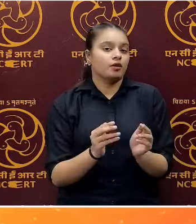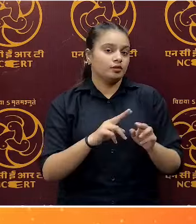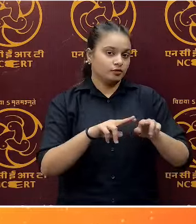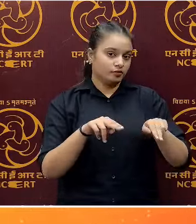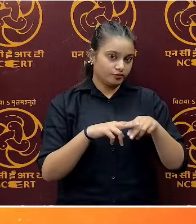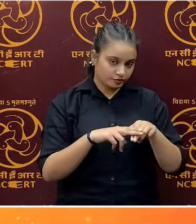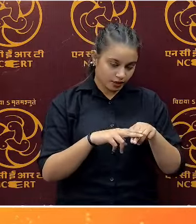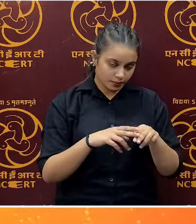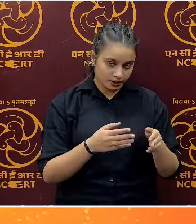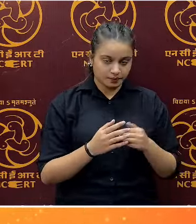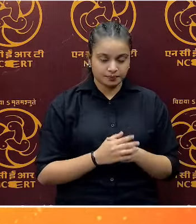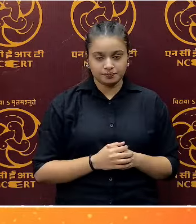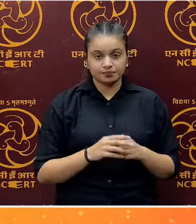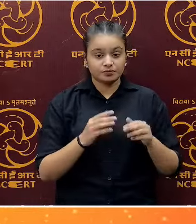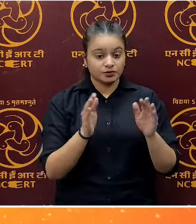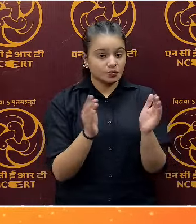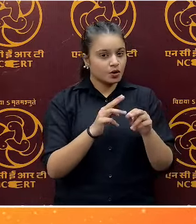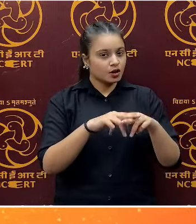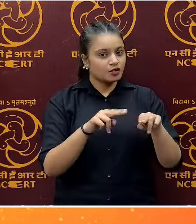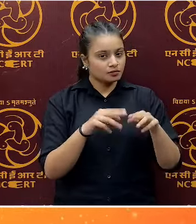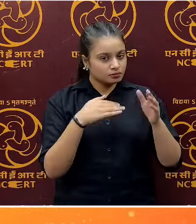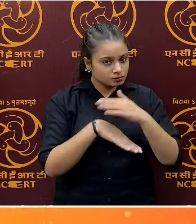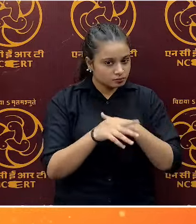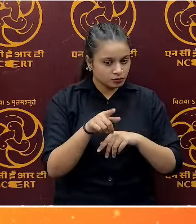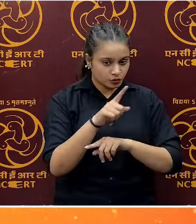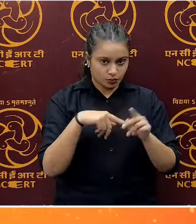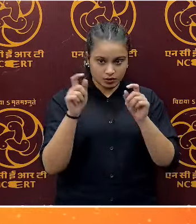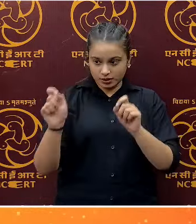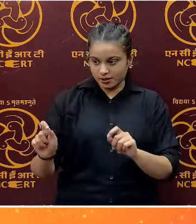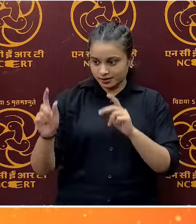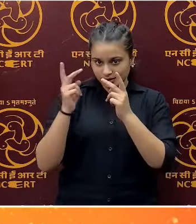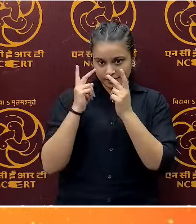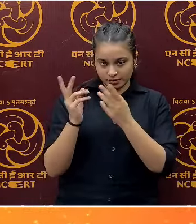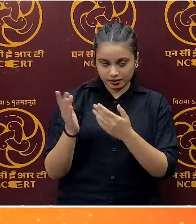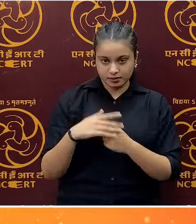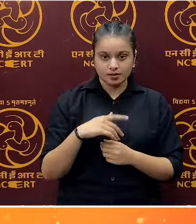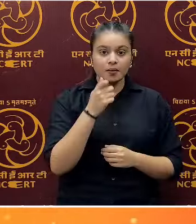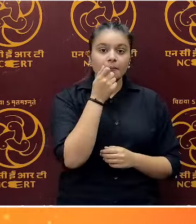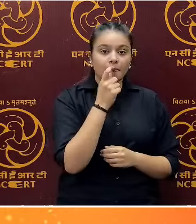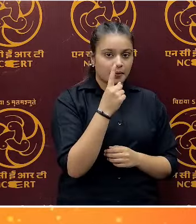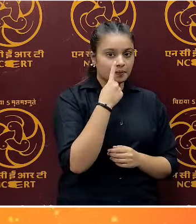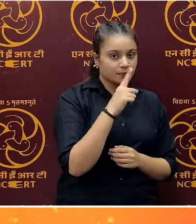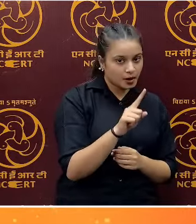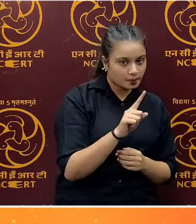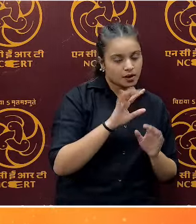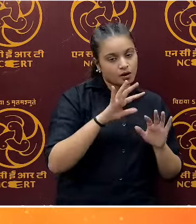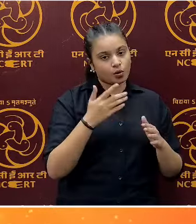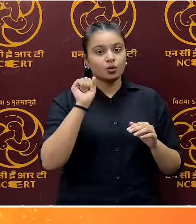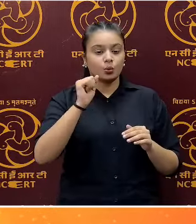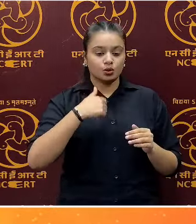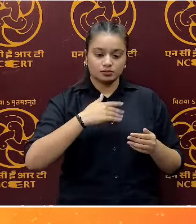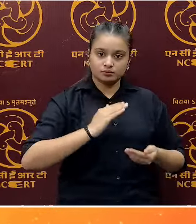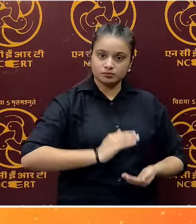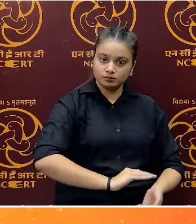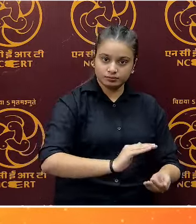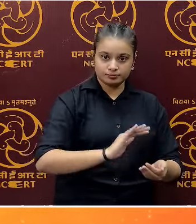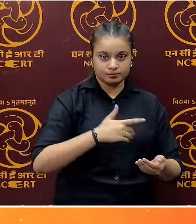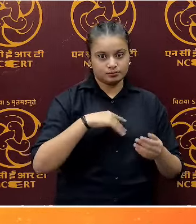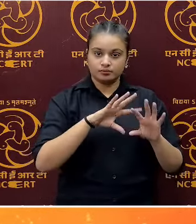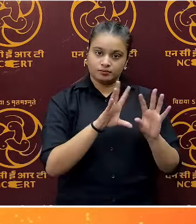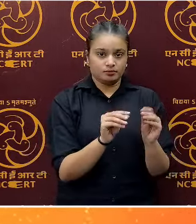a nuclear family, it consists of, as you can see on the screen, mother and father and their children, right? These